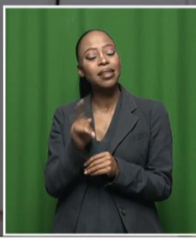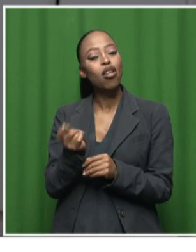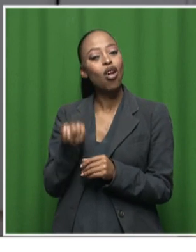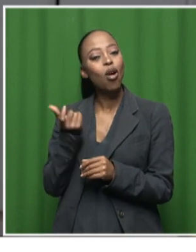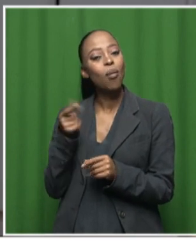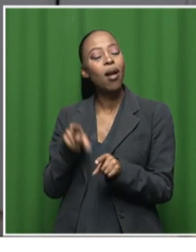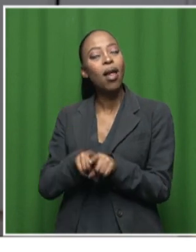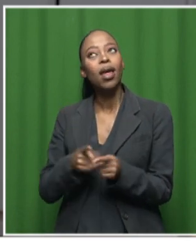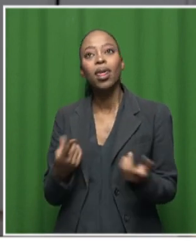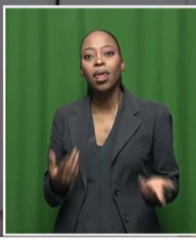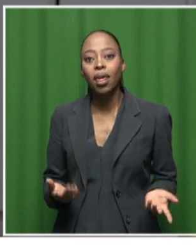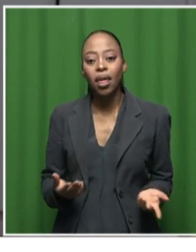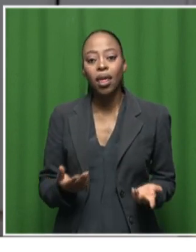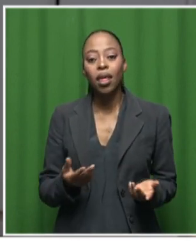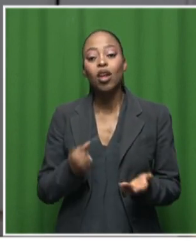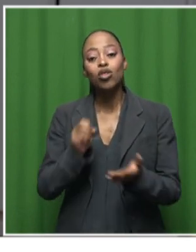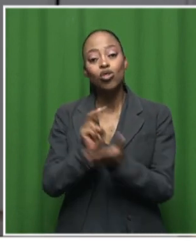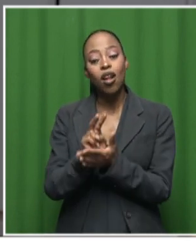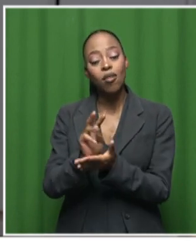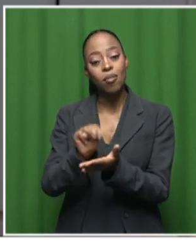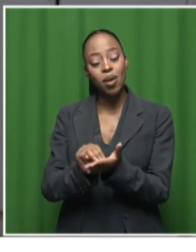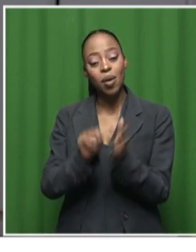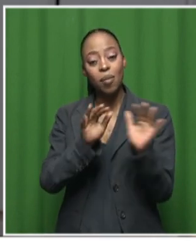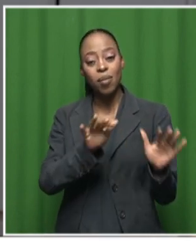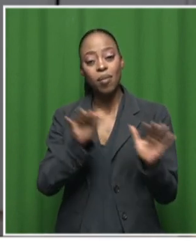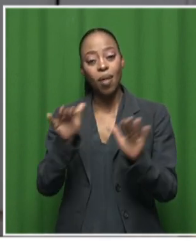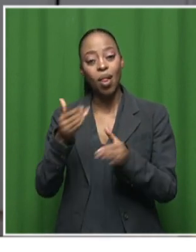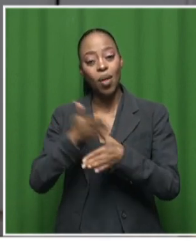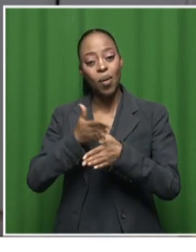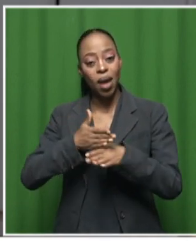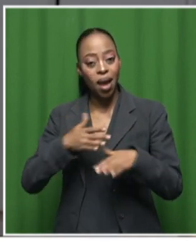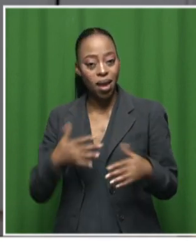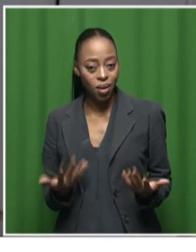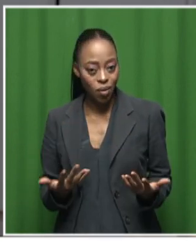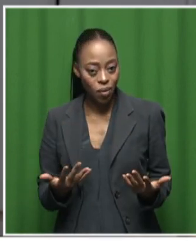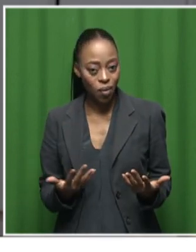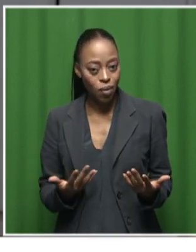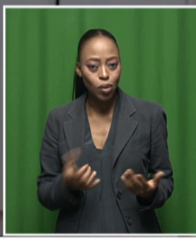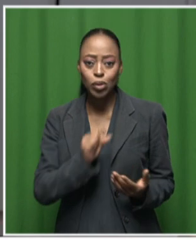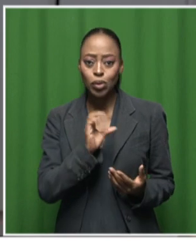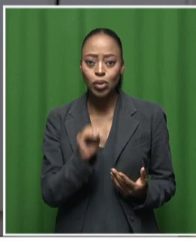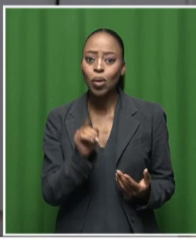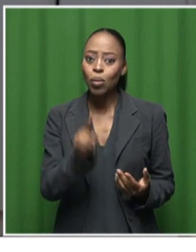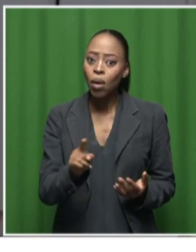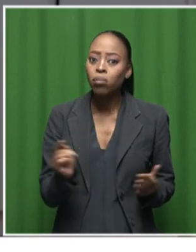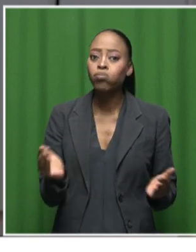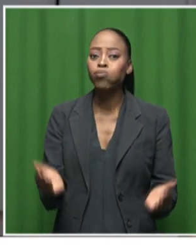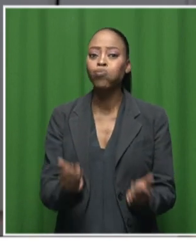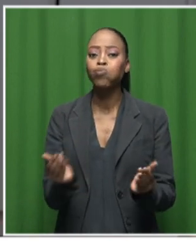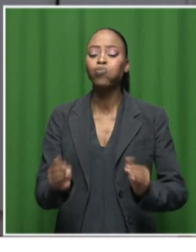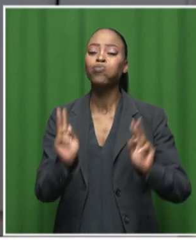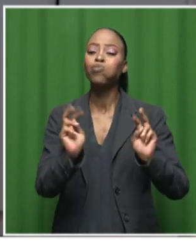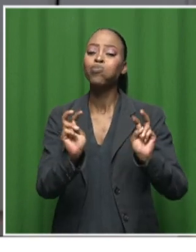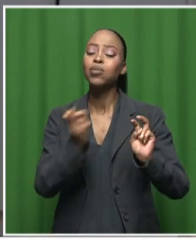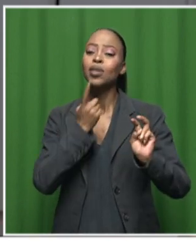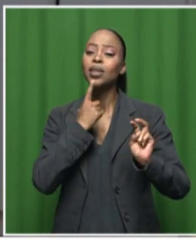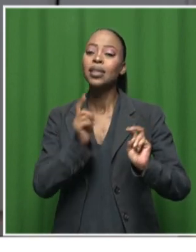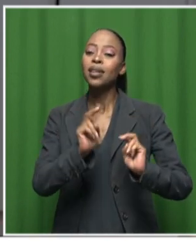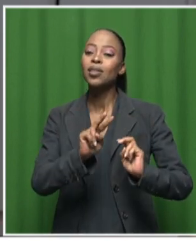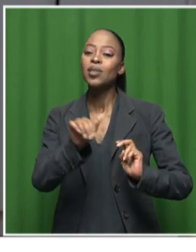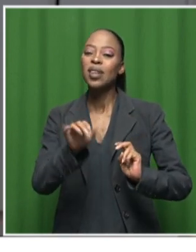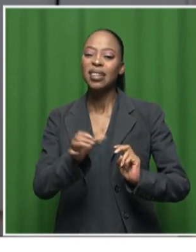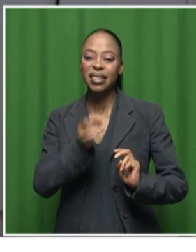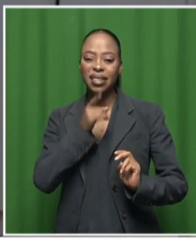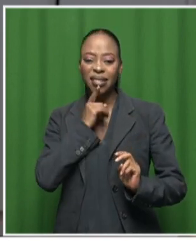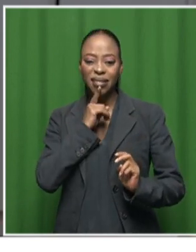almost 12 million people. So yes, I guess we should be encouraged by the fact that we've grown